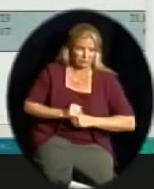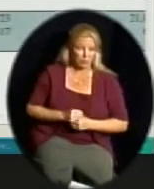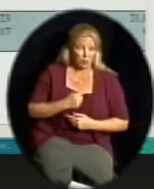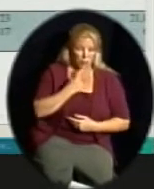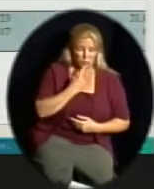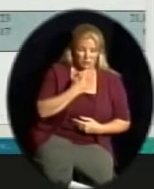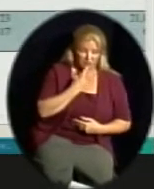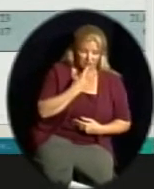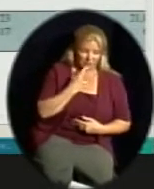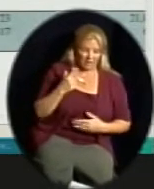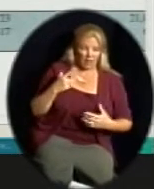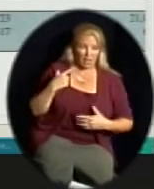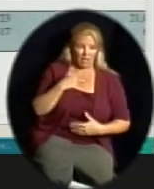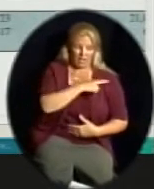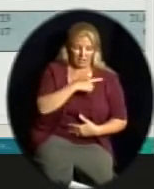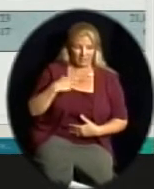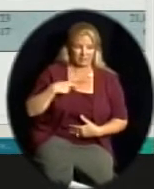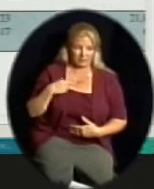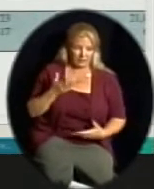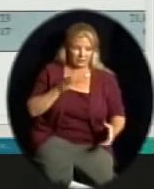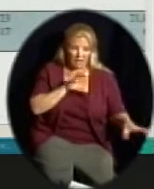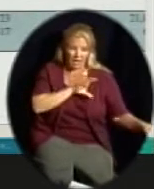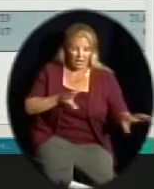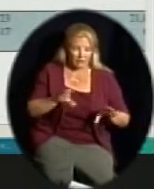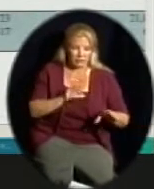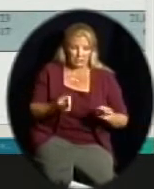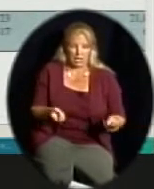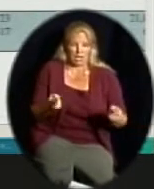action increased the budget 6% that year,